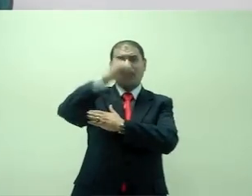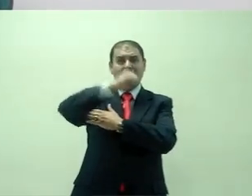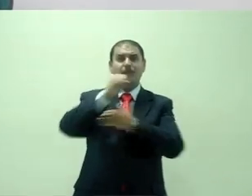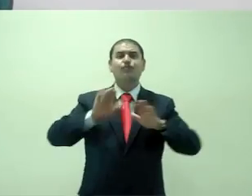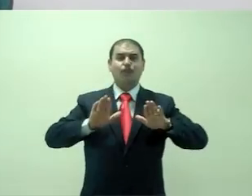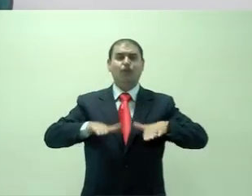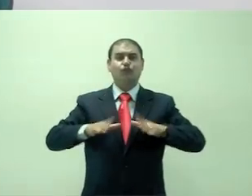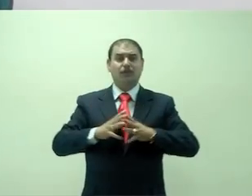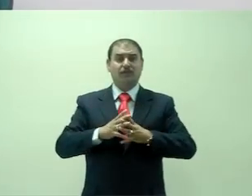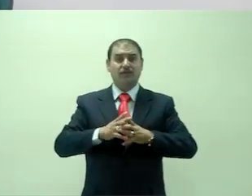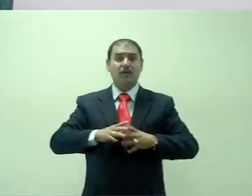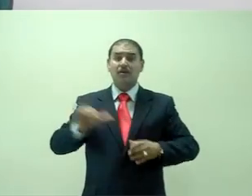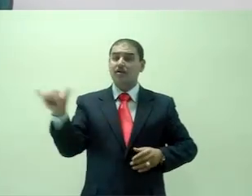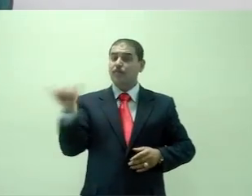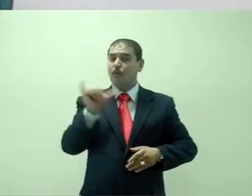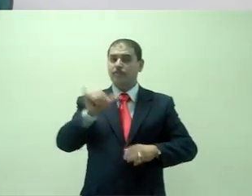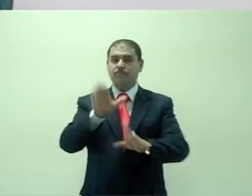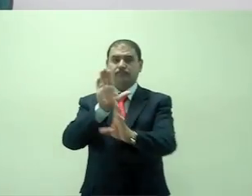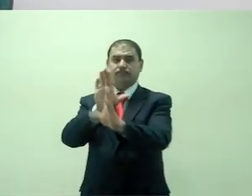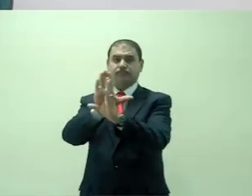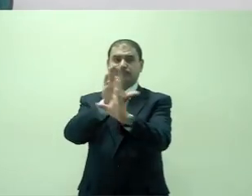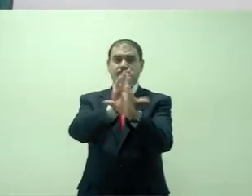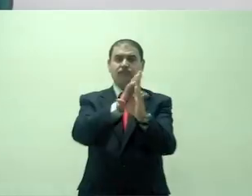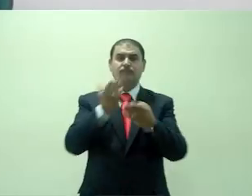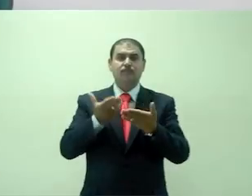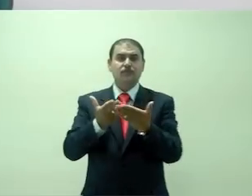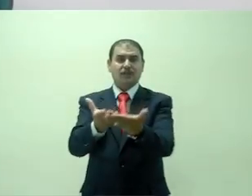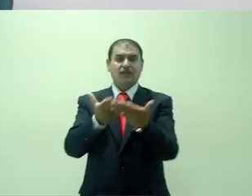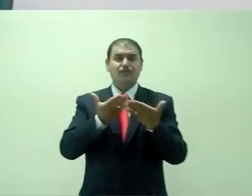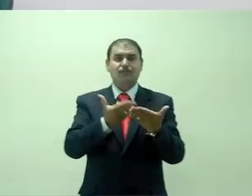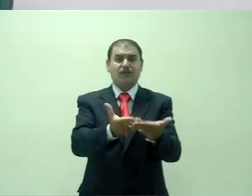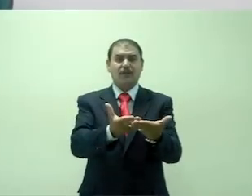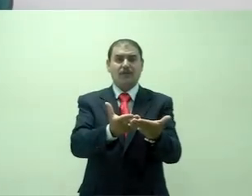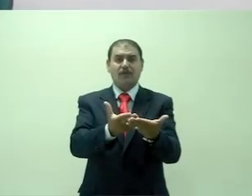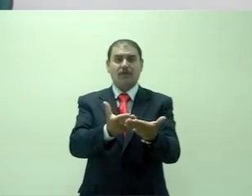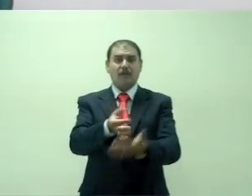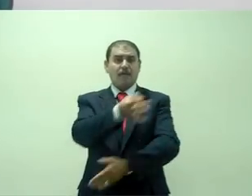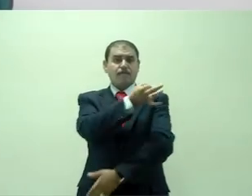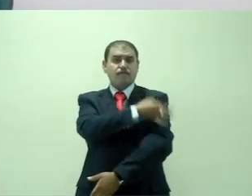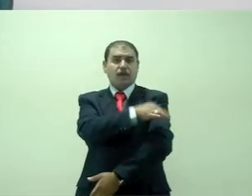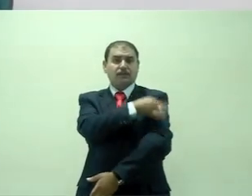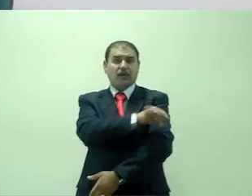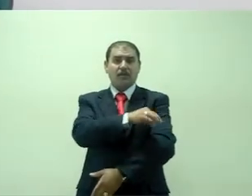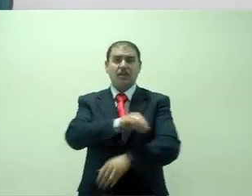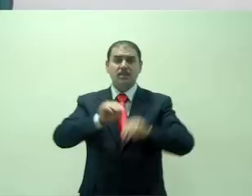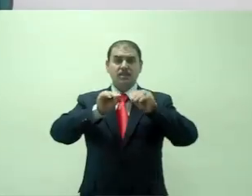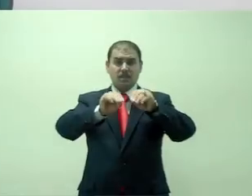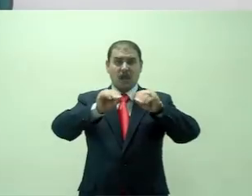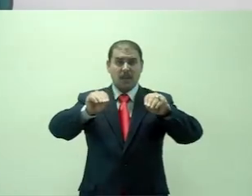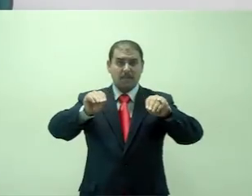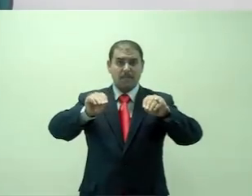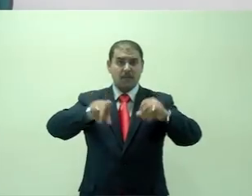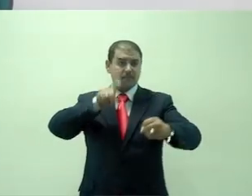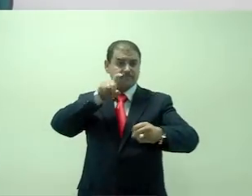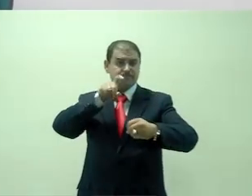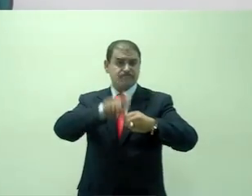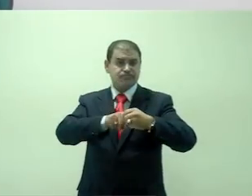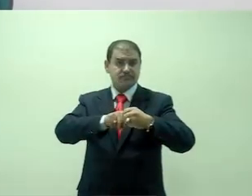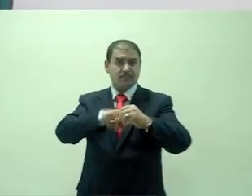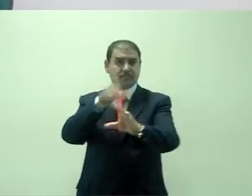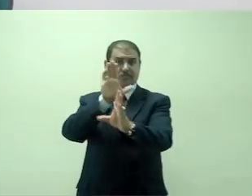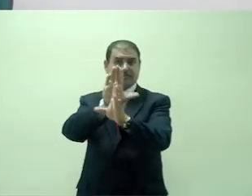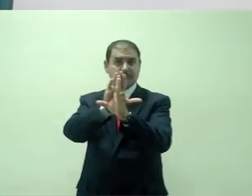So it's early intervention, early diagnosis as a child, and then proper rehabilitation, obviously, and then you